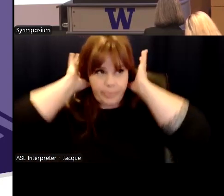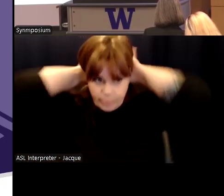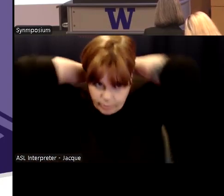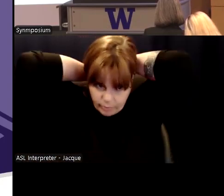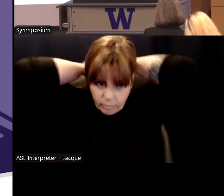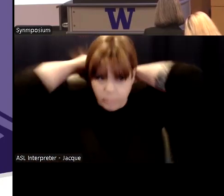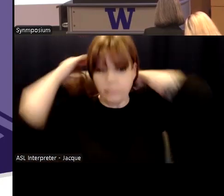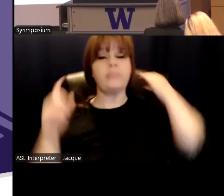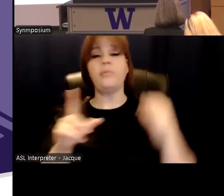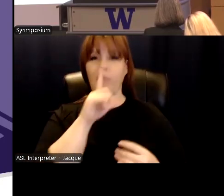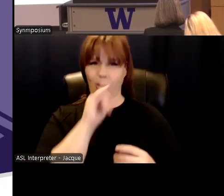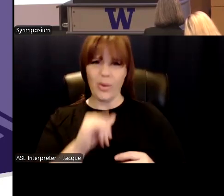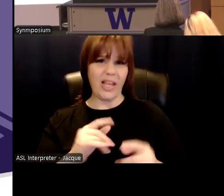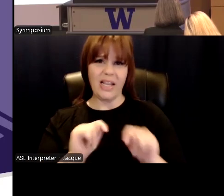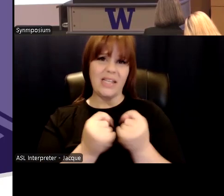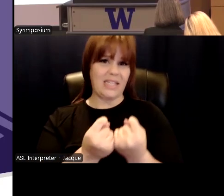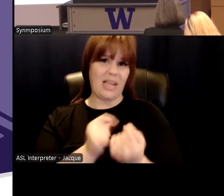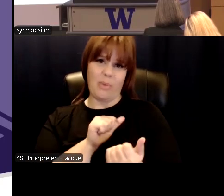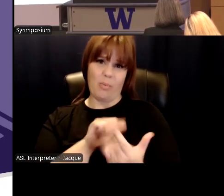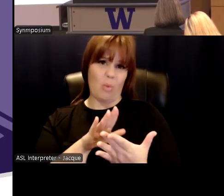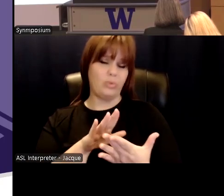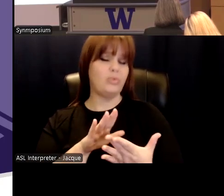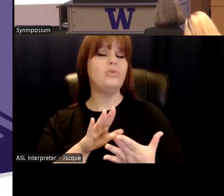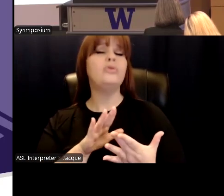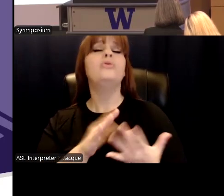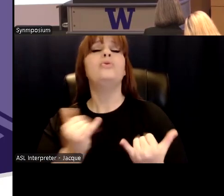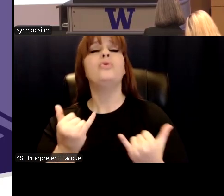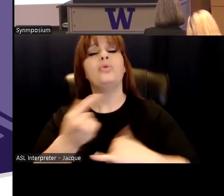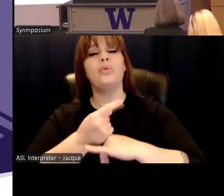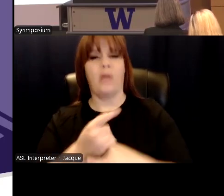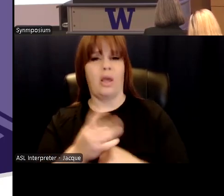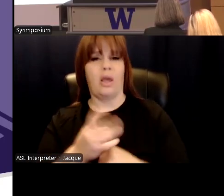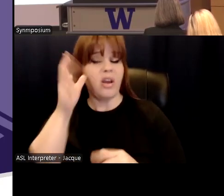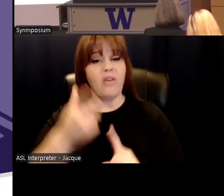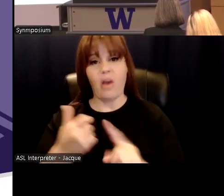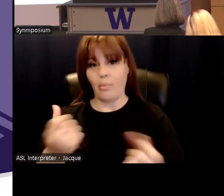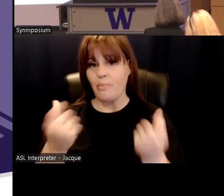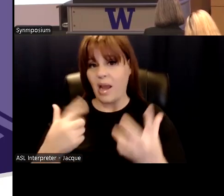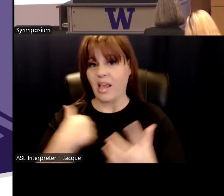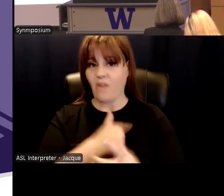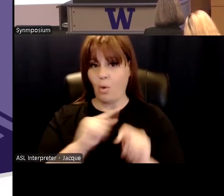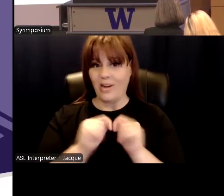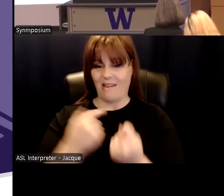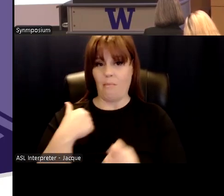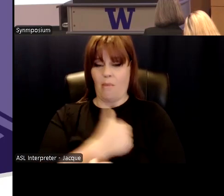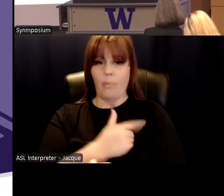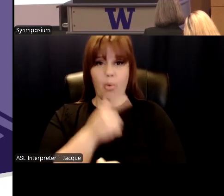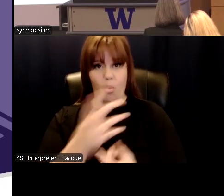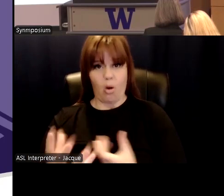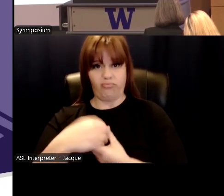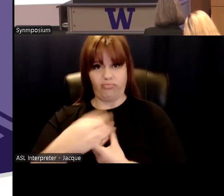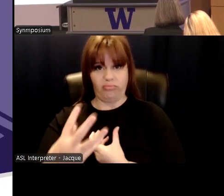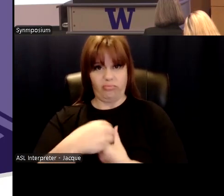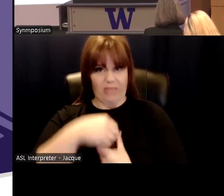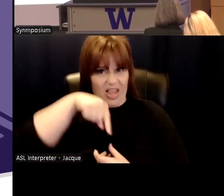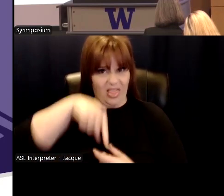is a team approach. And today you're going to hear from many of our team members that are participating in